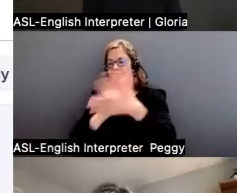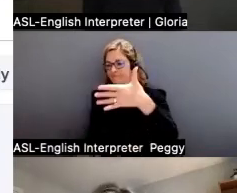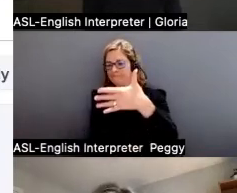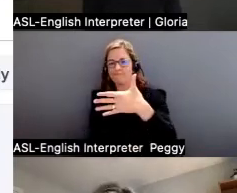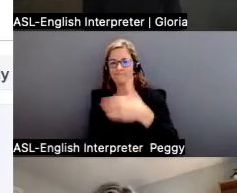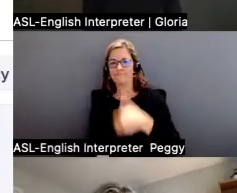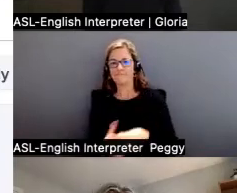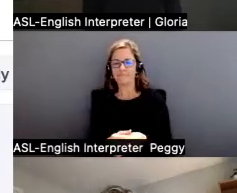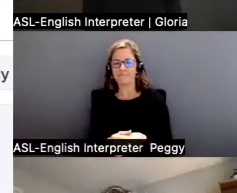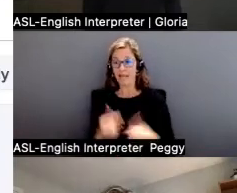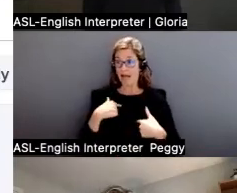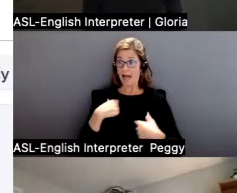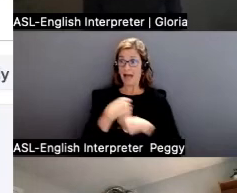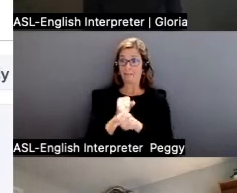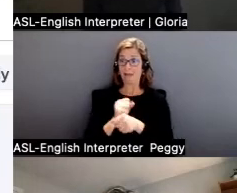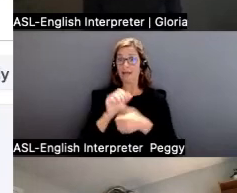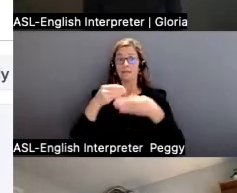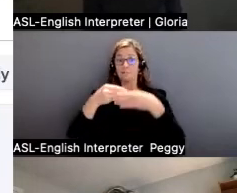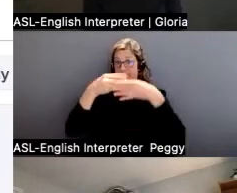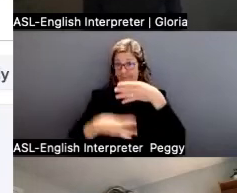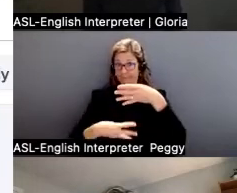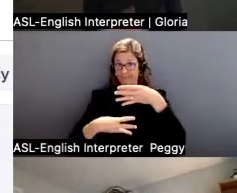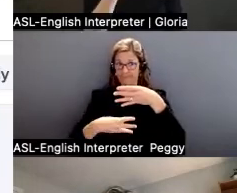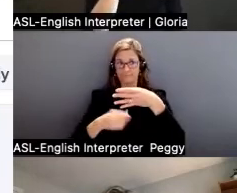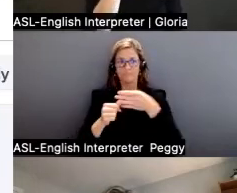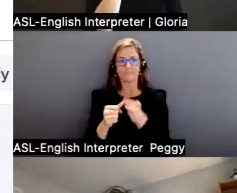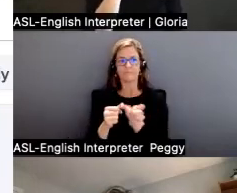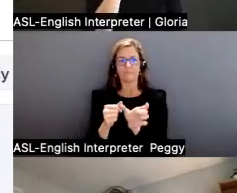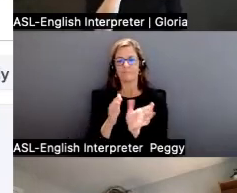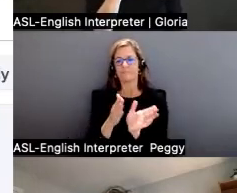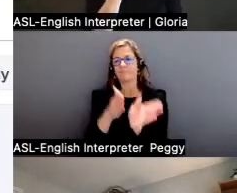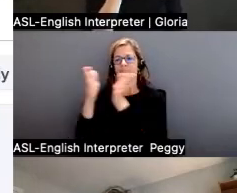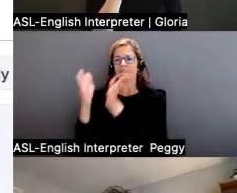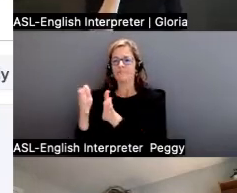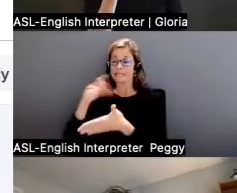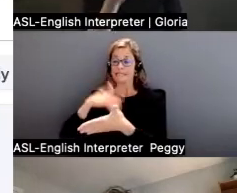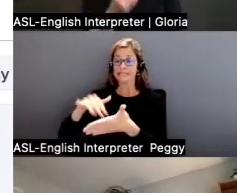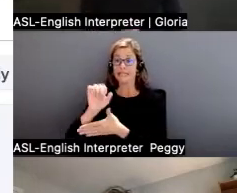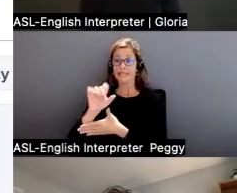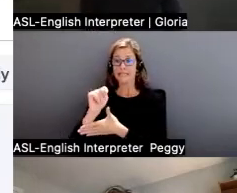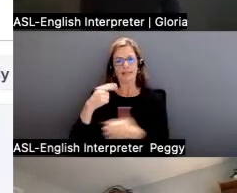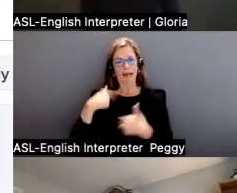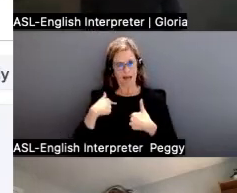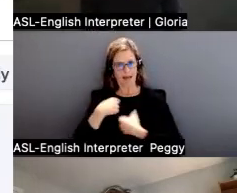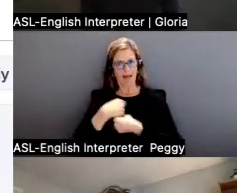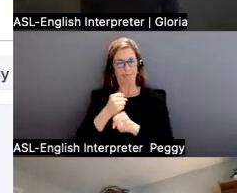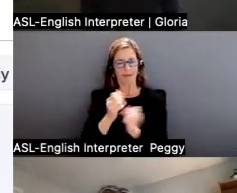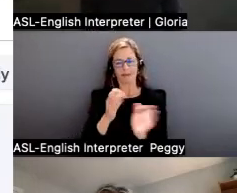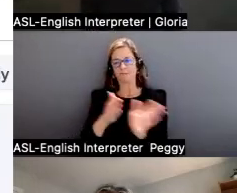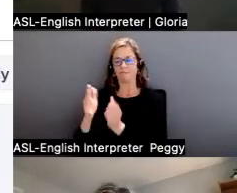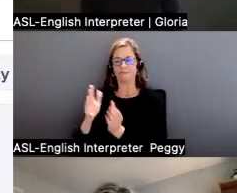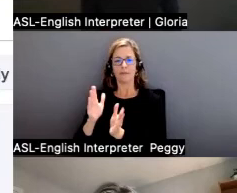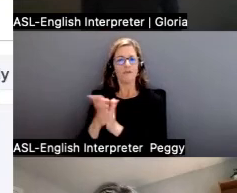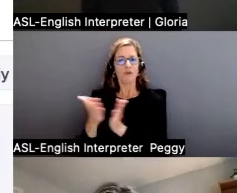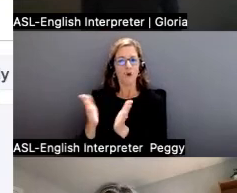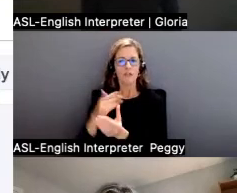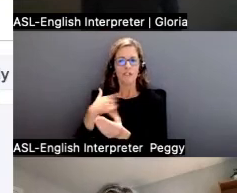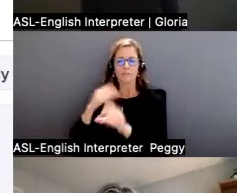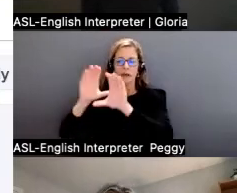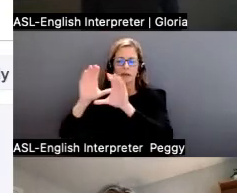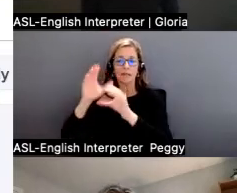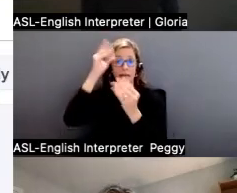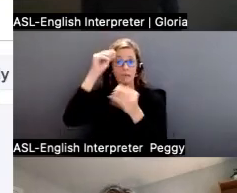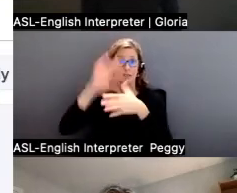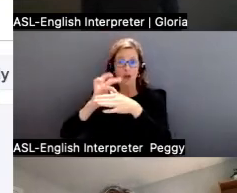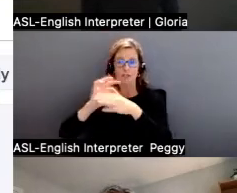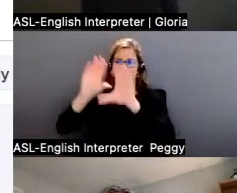I created. You will see study sets as well that I created, folders where I can group my content as well